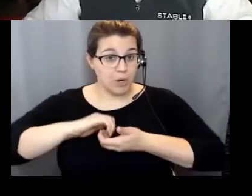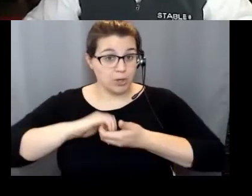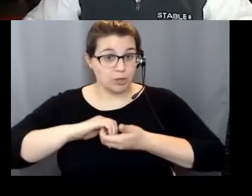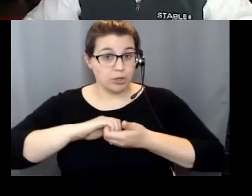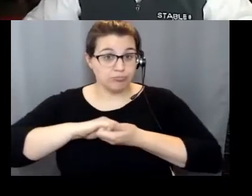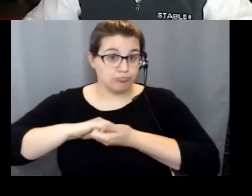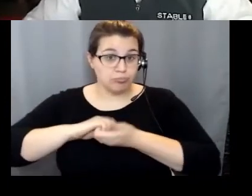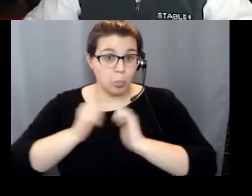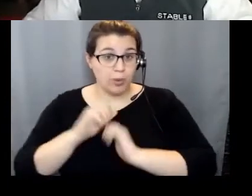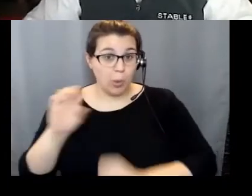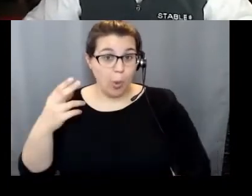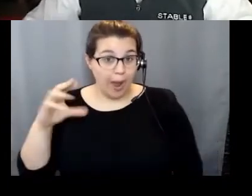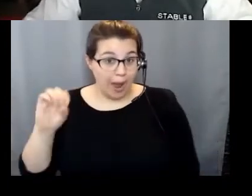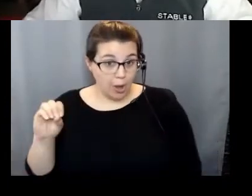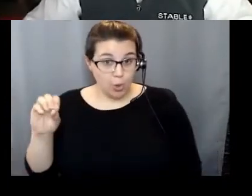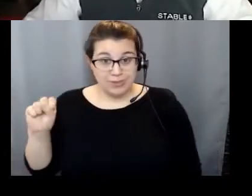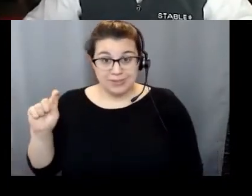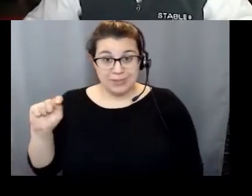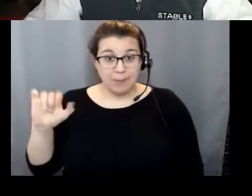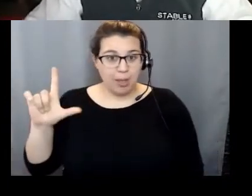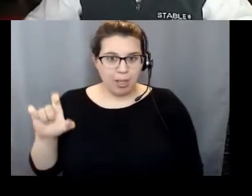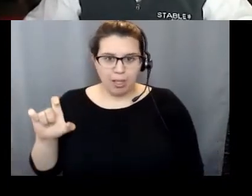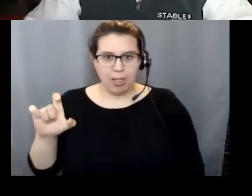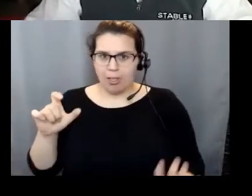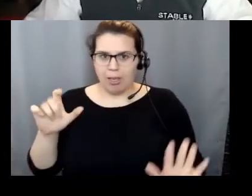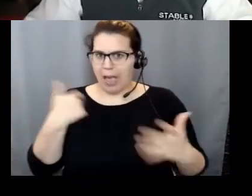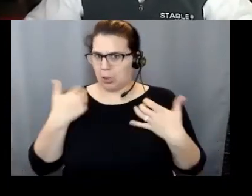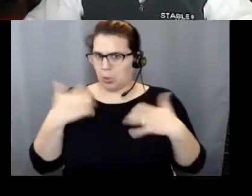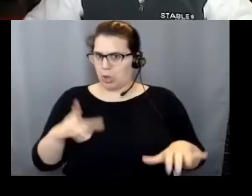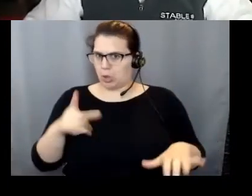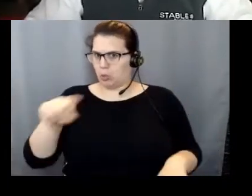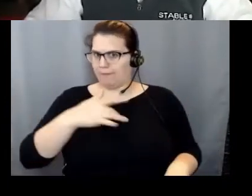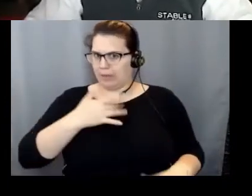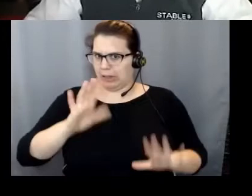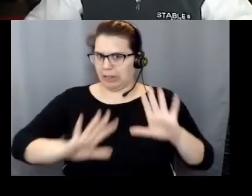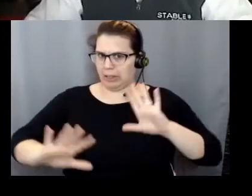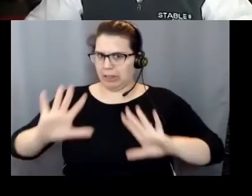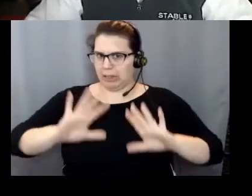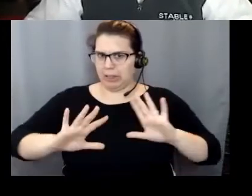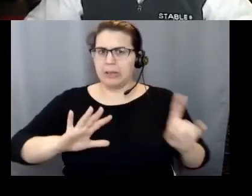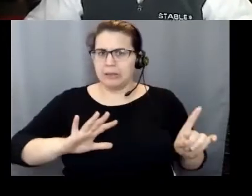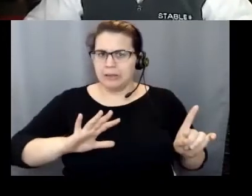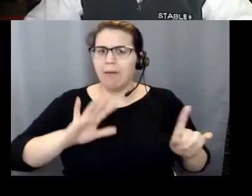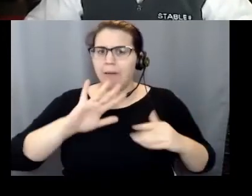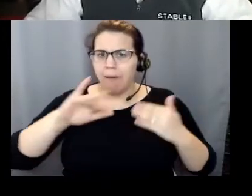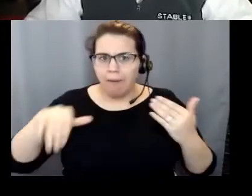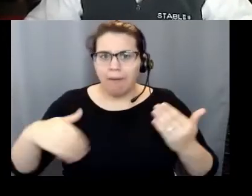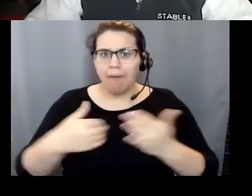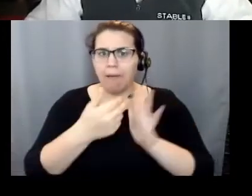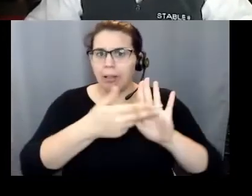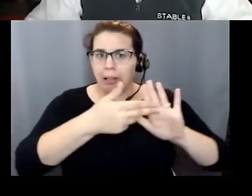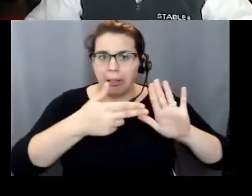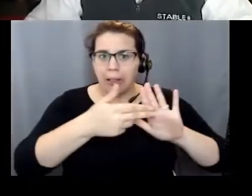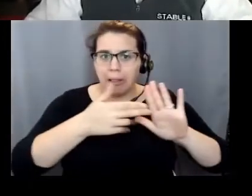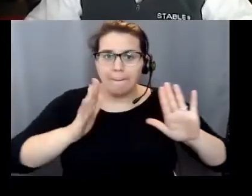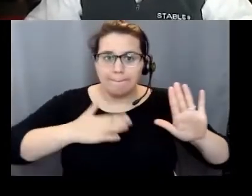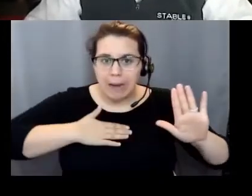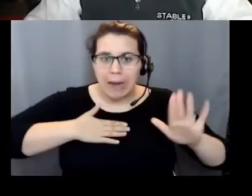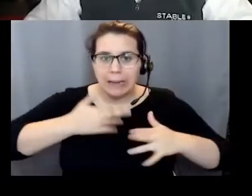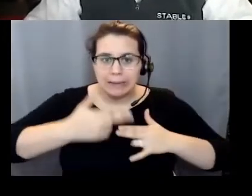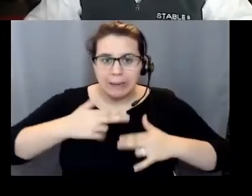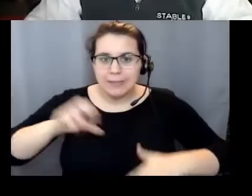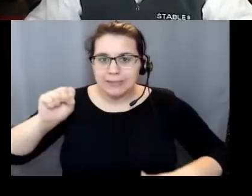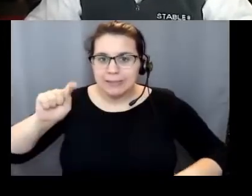Account, just so that you're not confused, everything on these screens will be titled Stable Account with our logo and name,